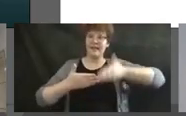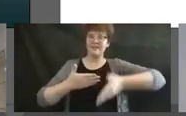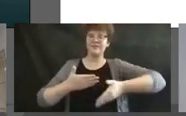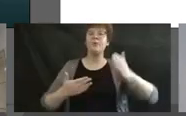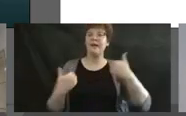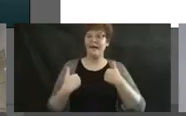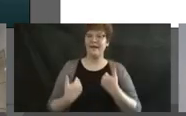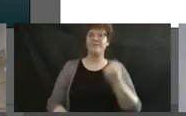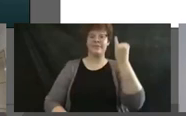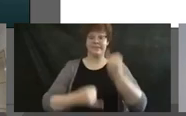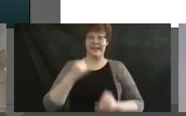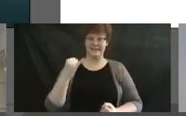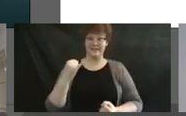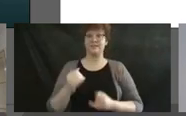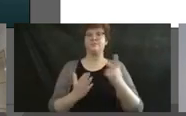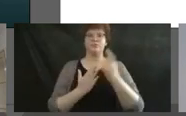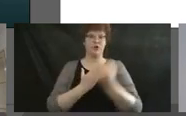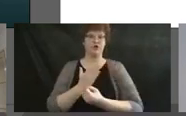be due.